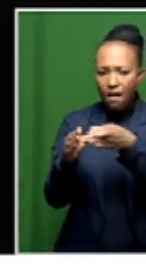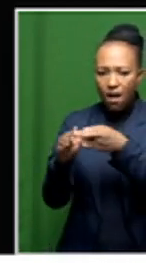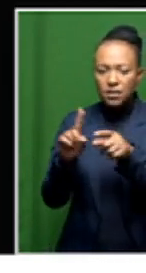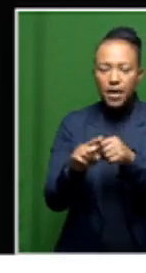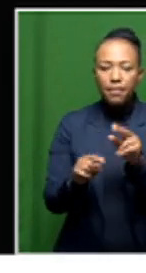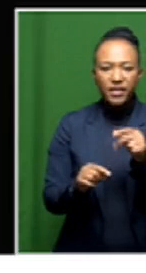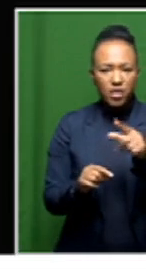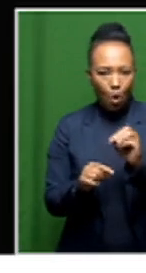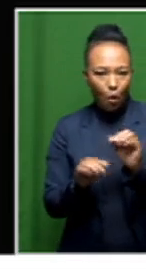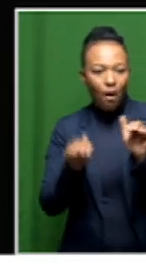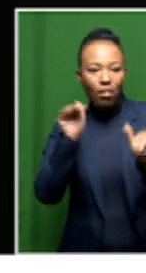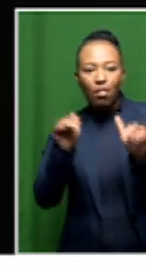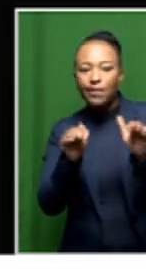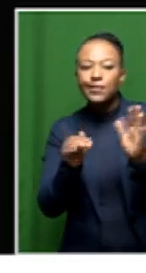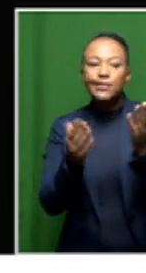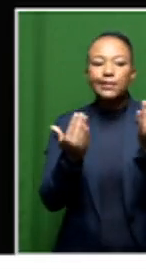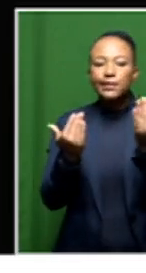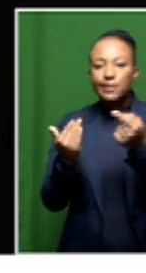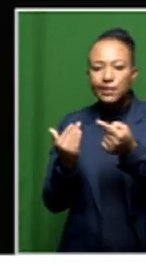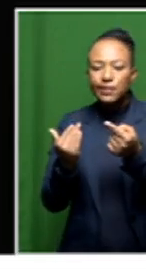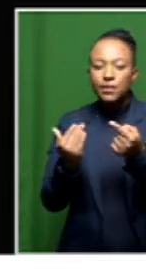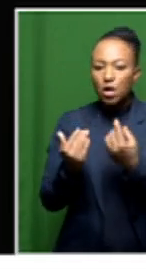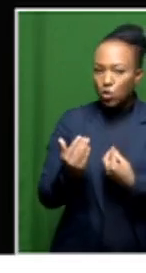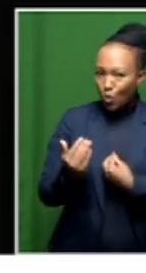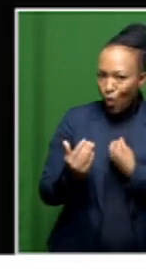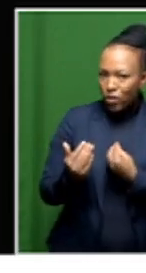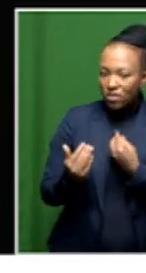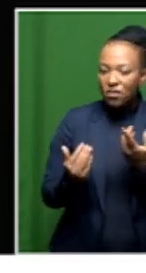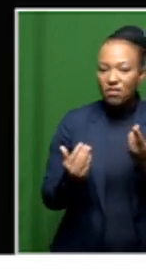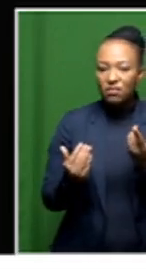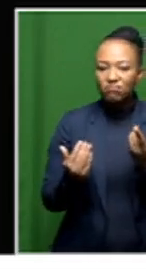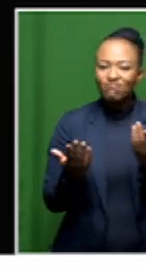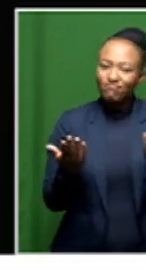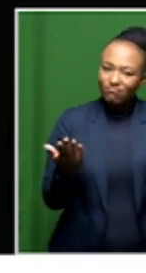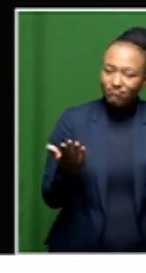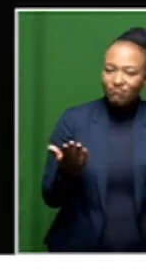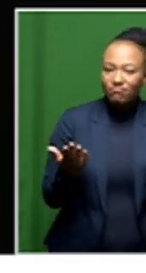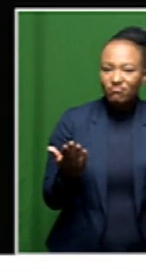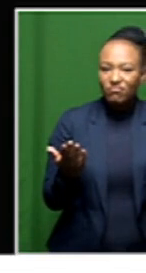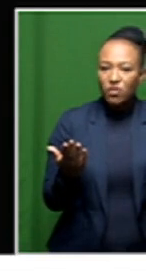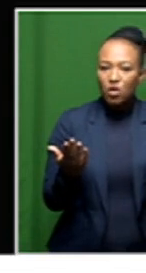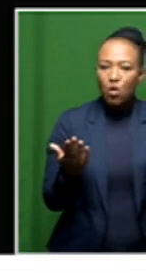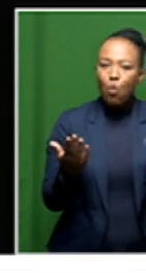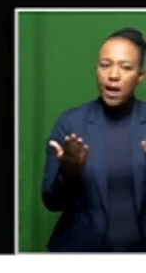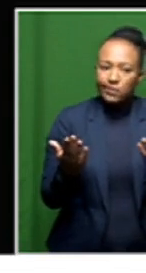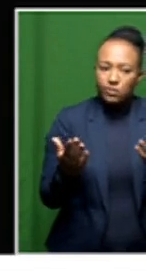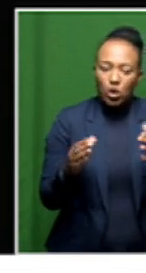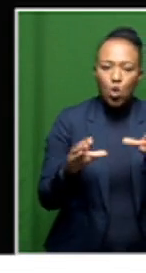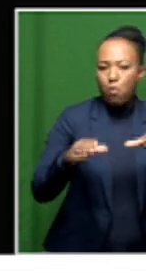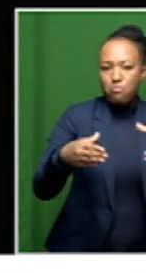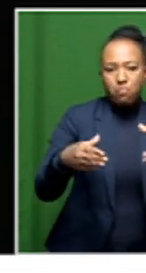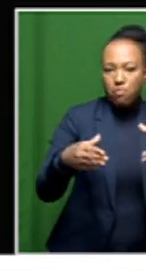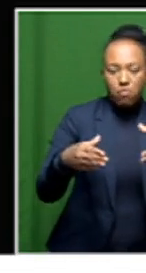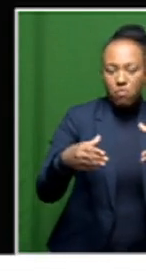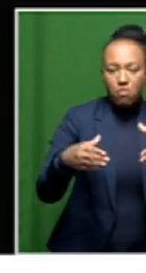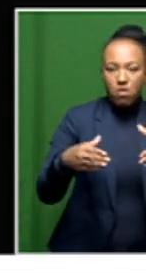and so on, to try to get into that youth that is, as it were, not organized. Because